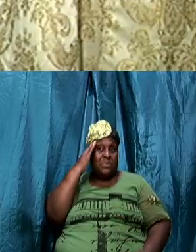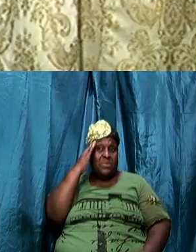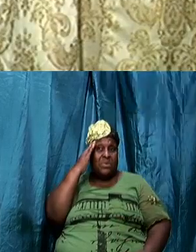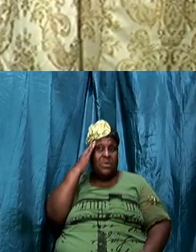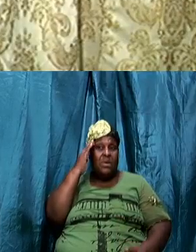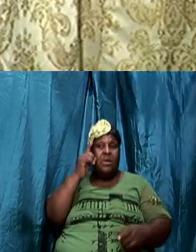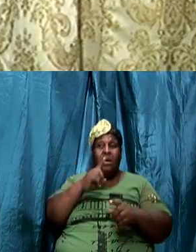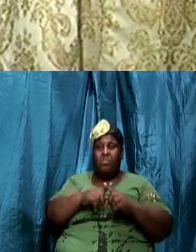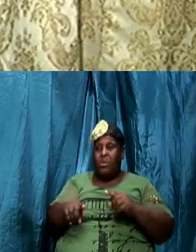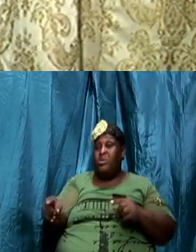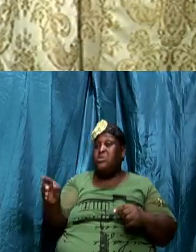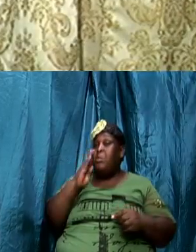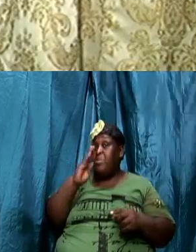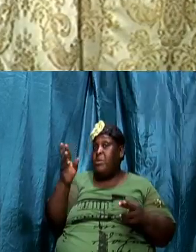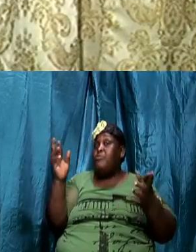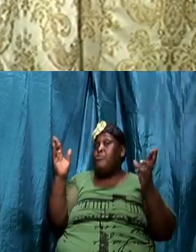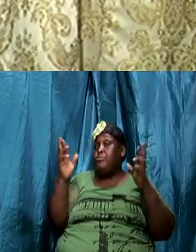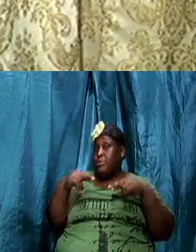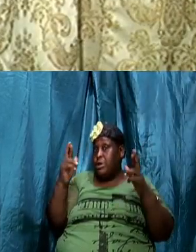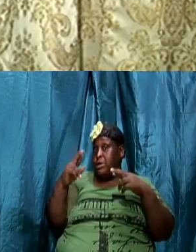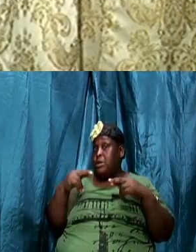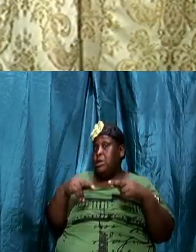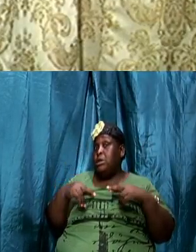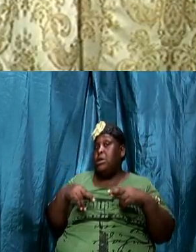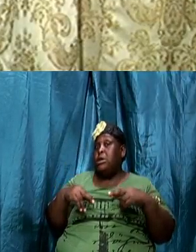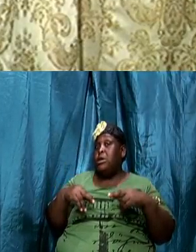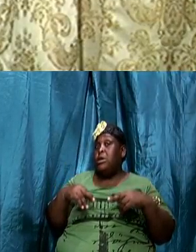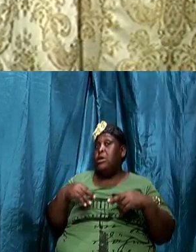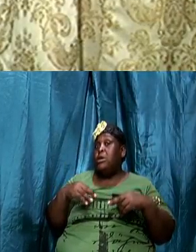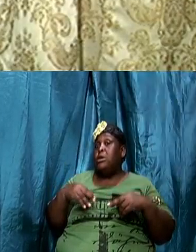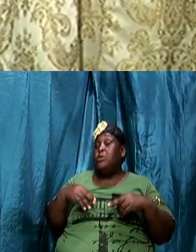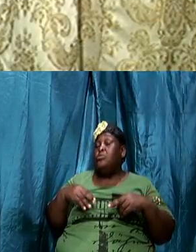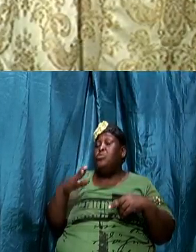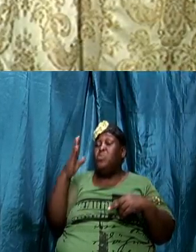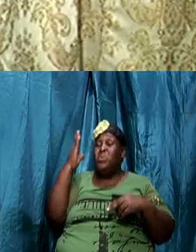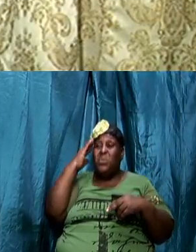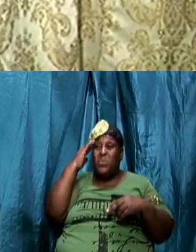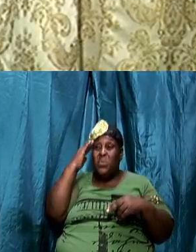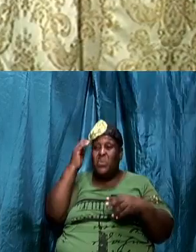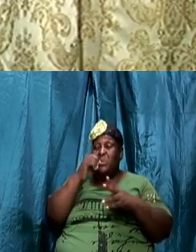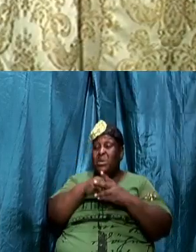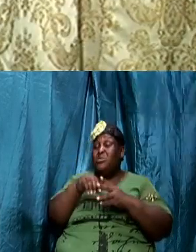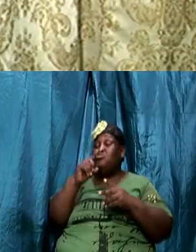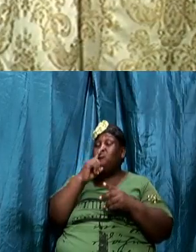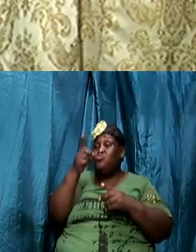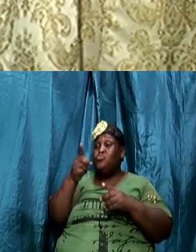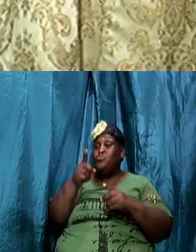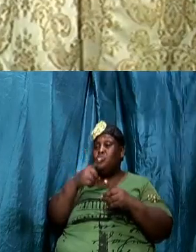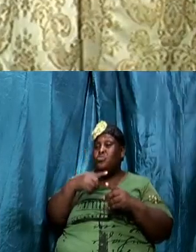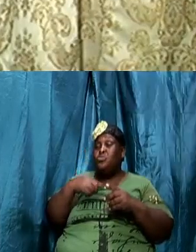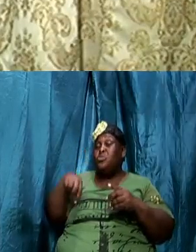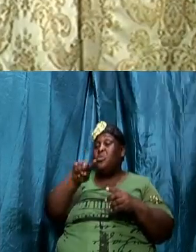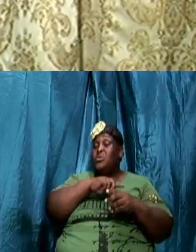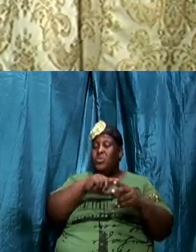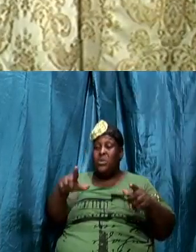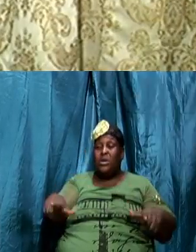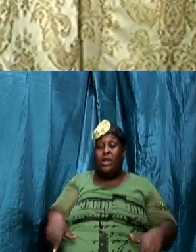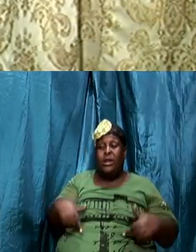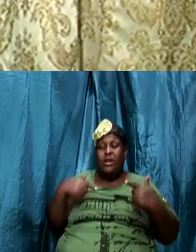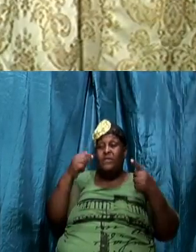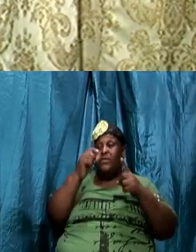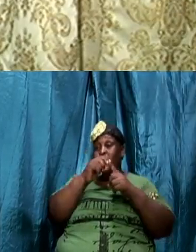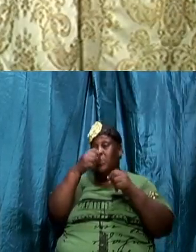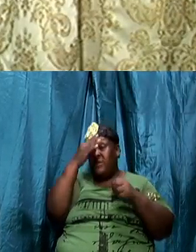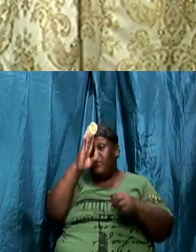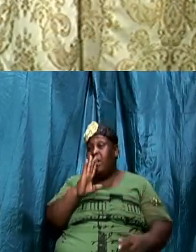we better be ready. We better know as a fact that we are walking in the word. Otherwise, the